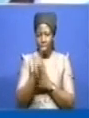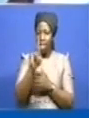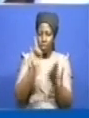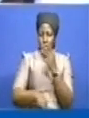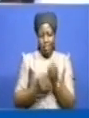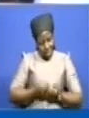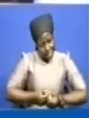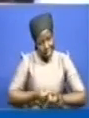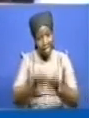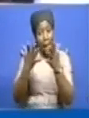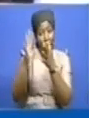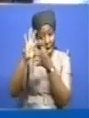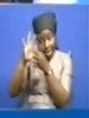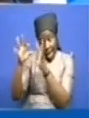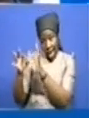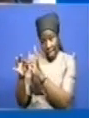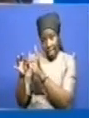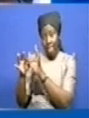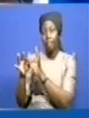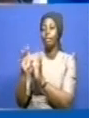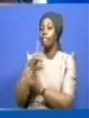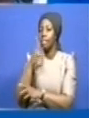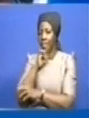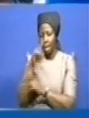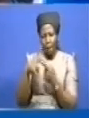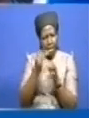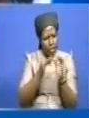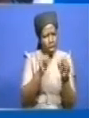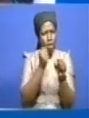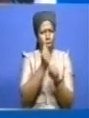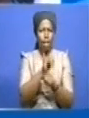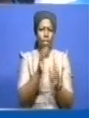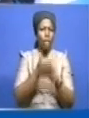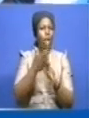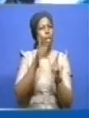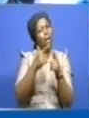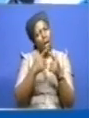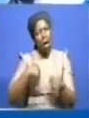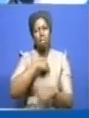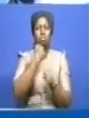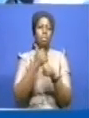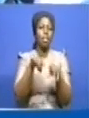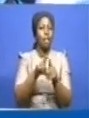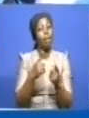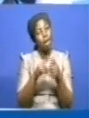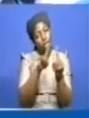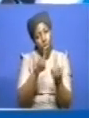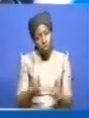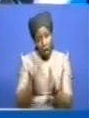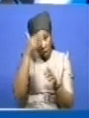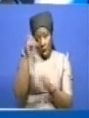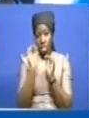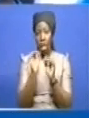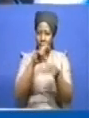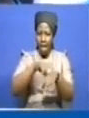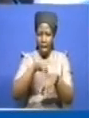chain is predicting. But of course, if we can do it faster, then we'll do it a lot faster. And then let's not also forget that